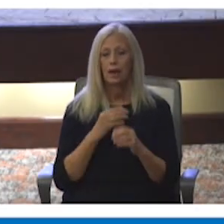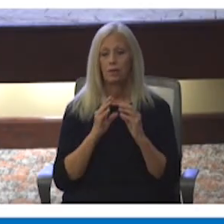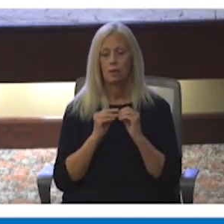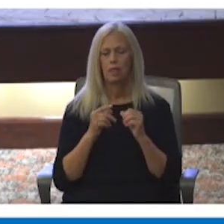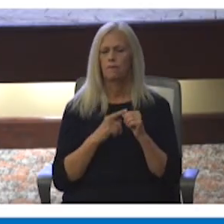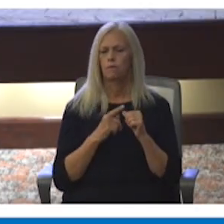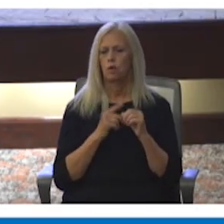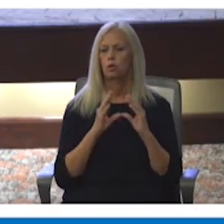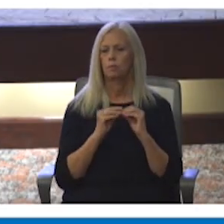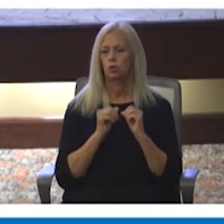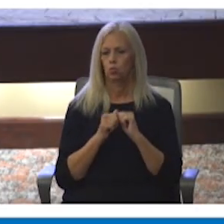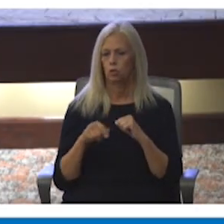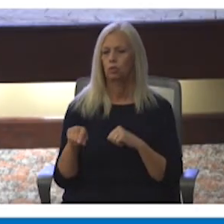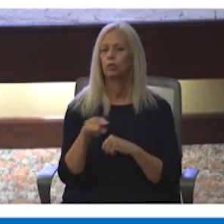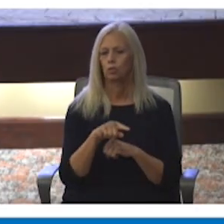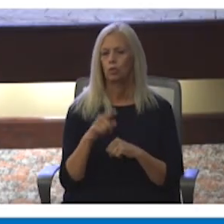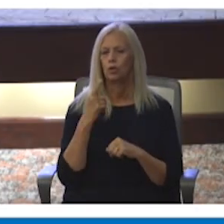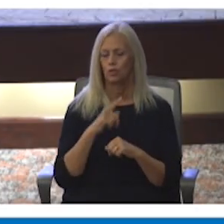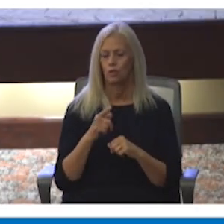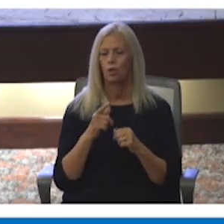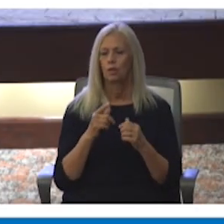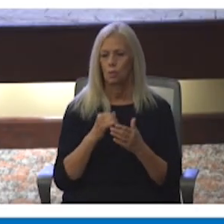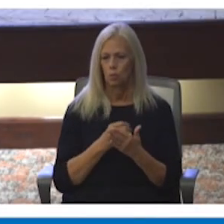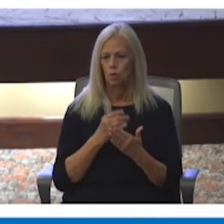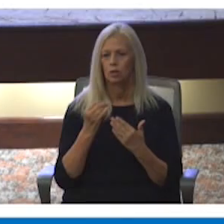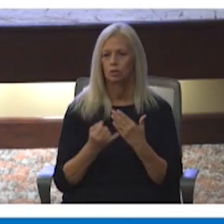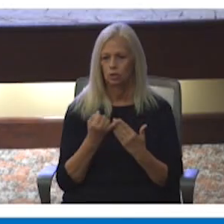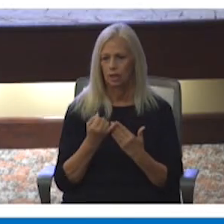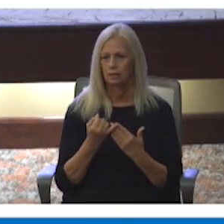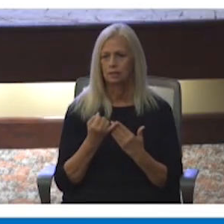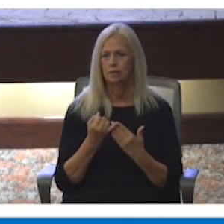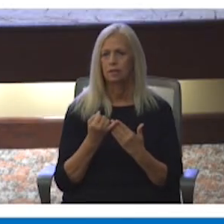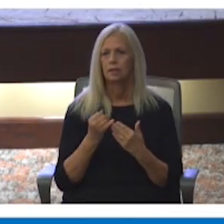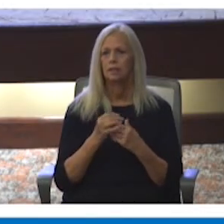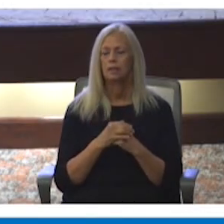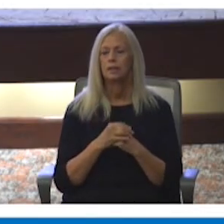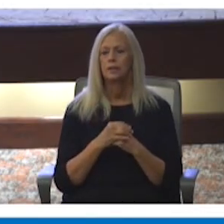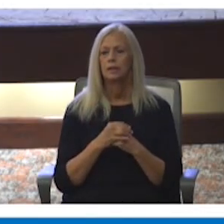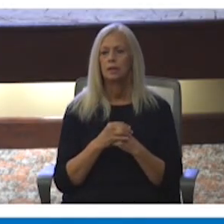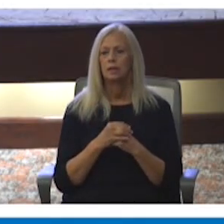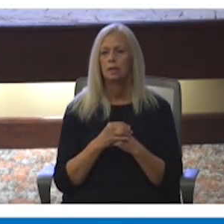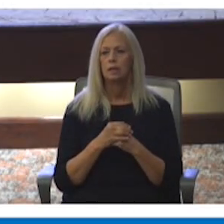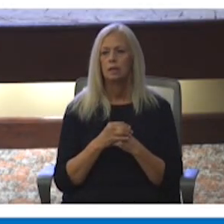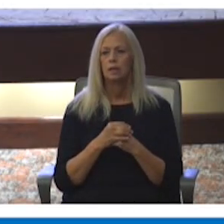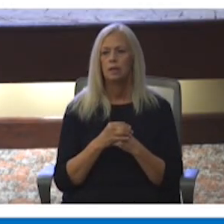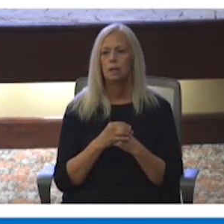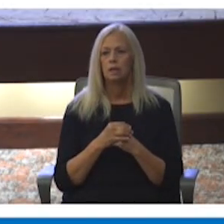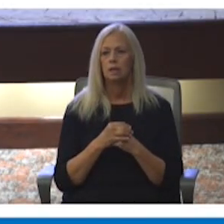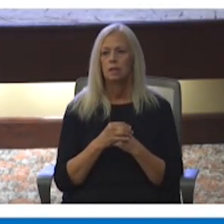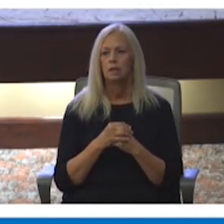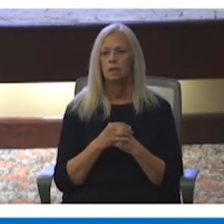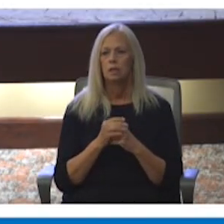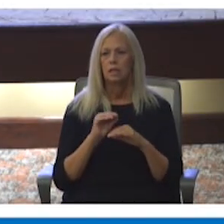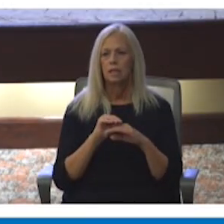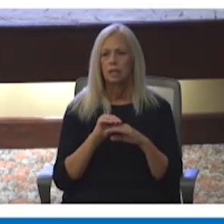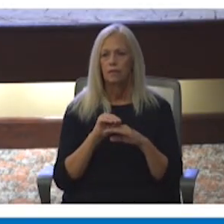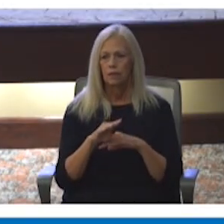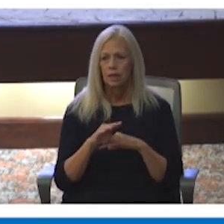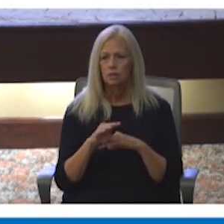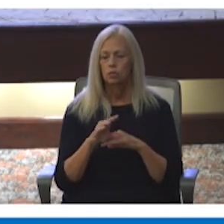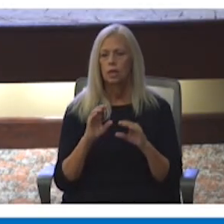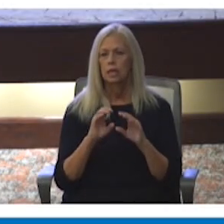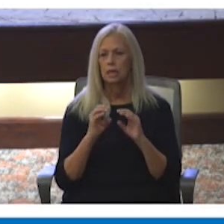meeting with y'all officially on this project, but we've been meeting with Plan Commission and with our advisory committee. Advisory committee is great. It's a good